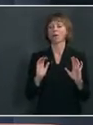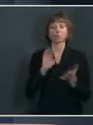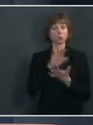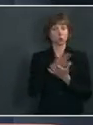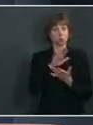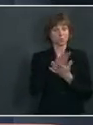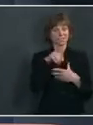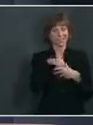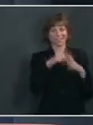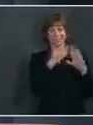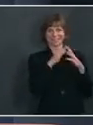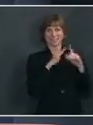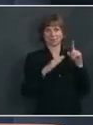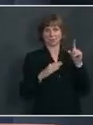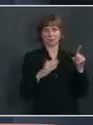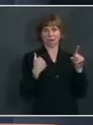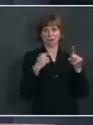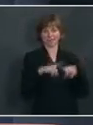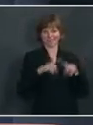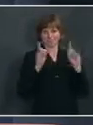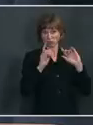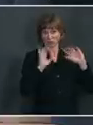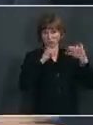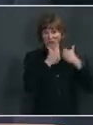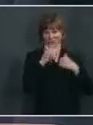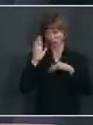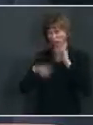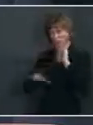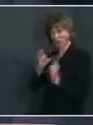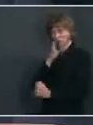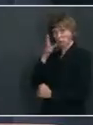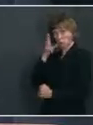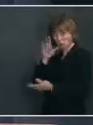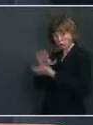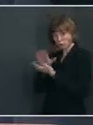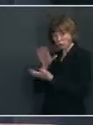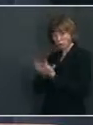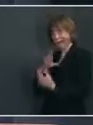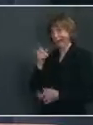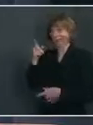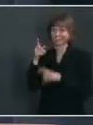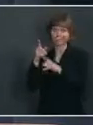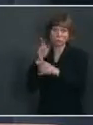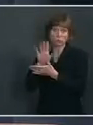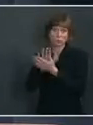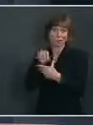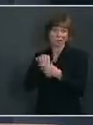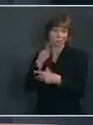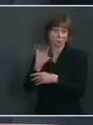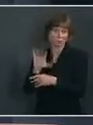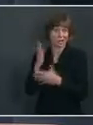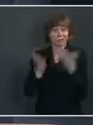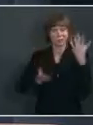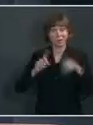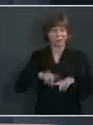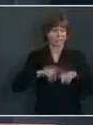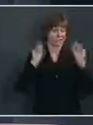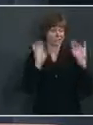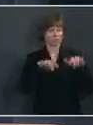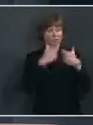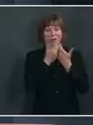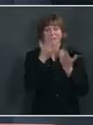in cities are dealing with different challenges than schools in rural communities, and schools in Wisconsin may be dealing in different challenges than schools in